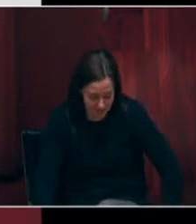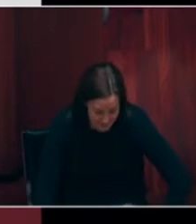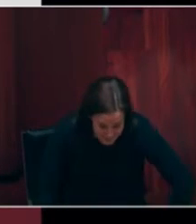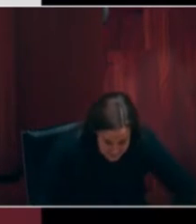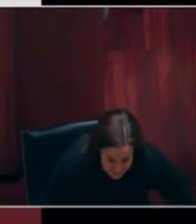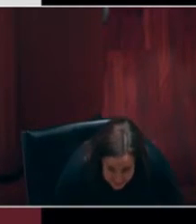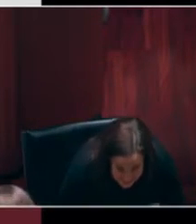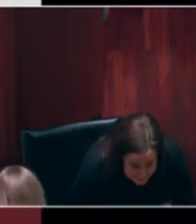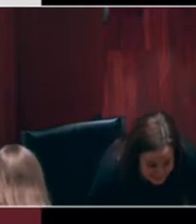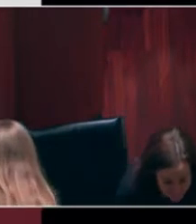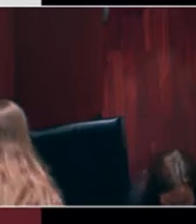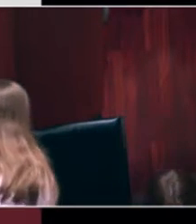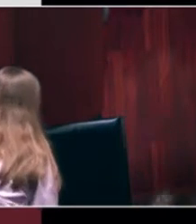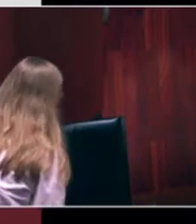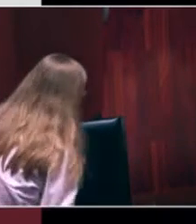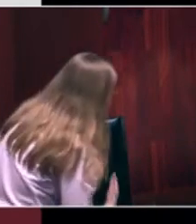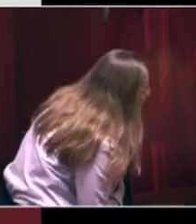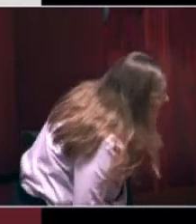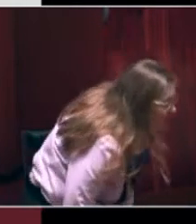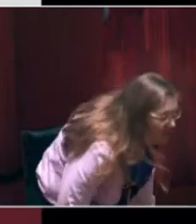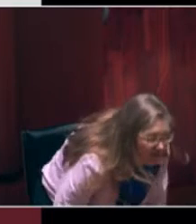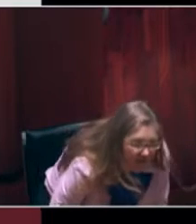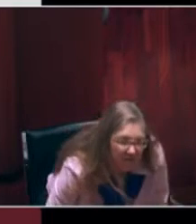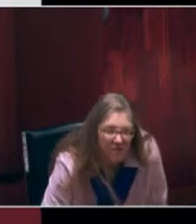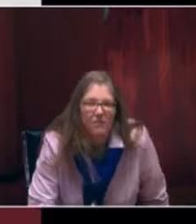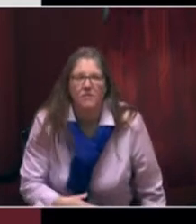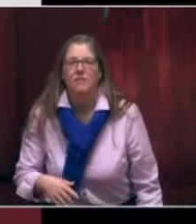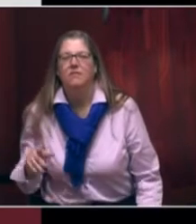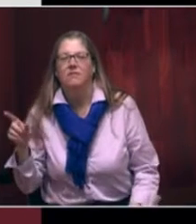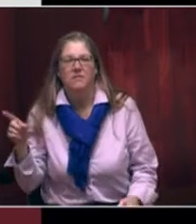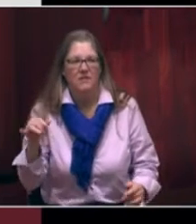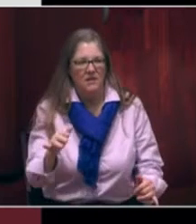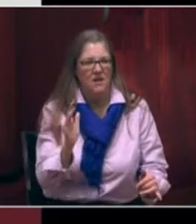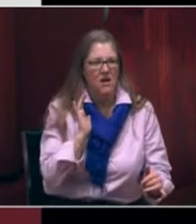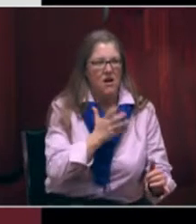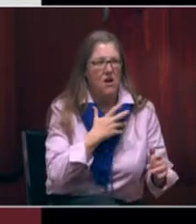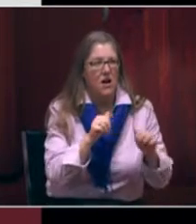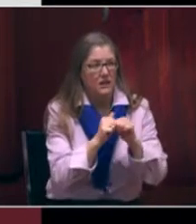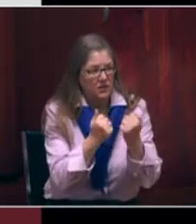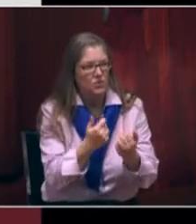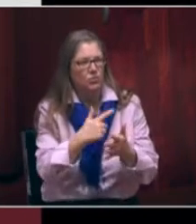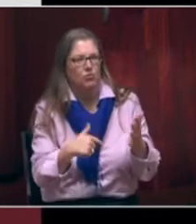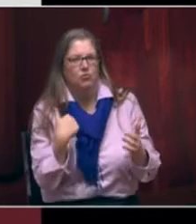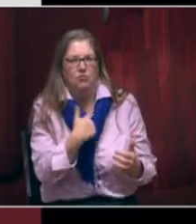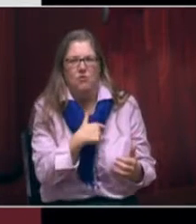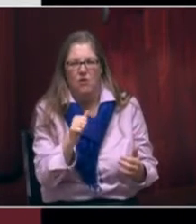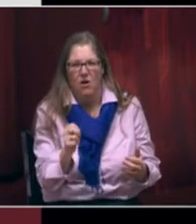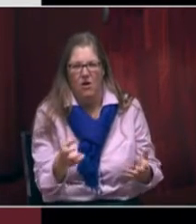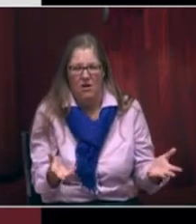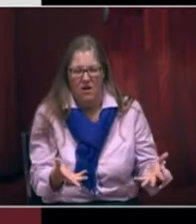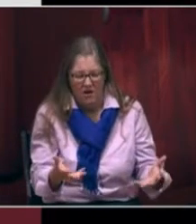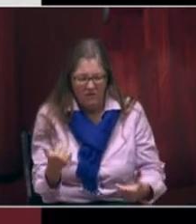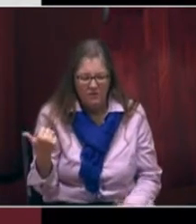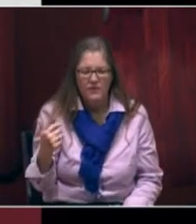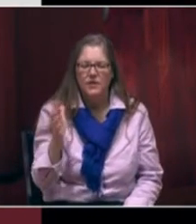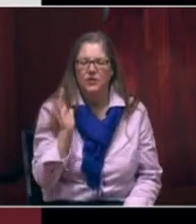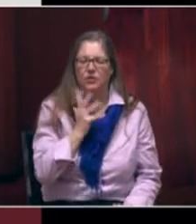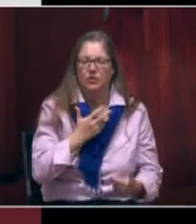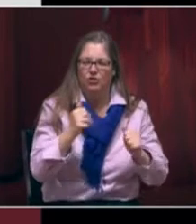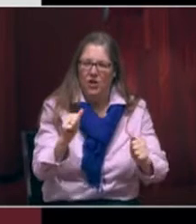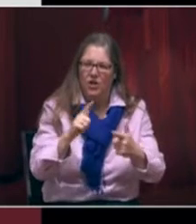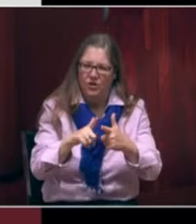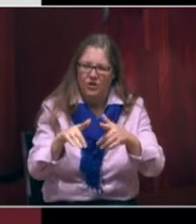That's how the agency disposition profile. That was our first effort to try and get agencies to pay a